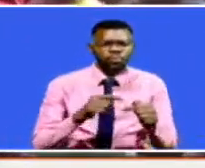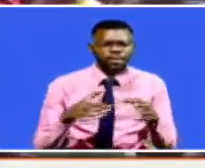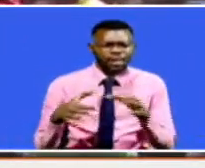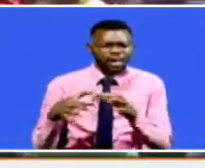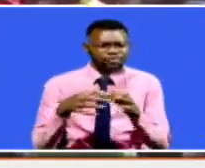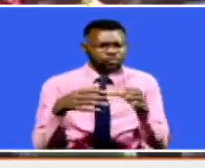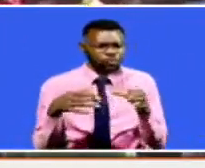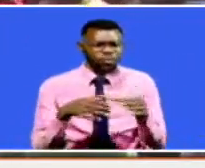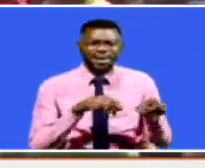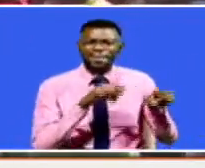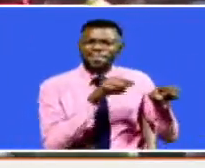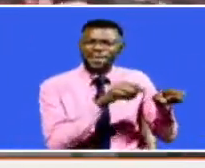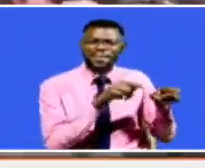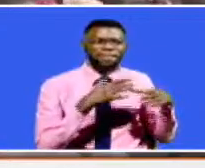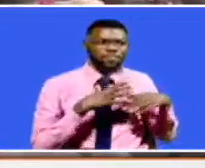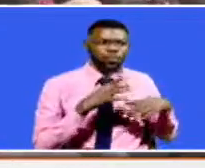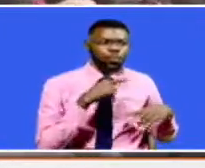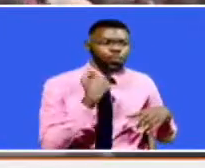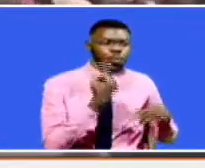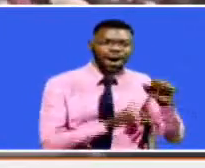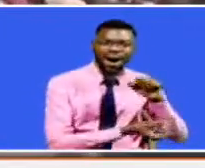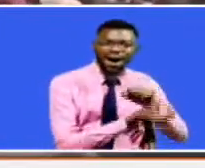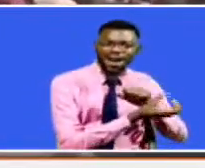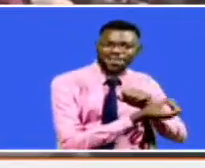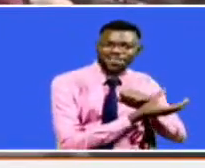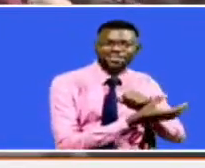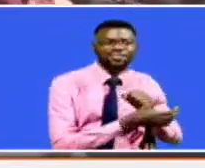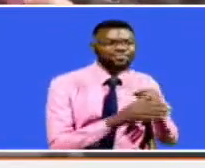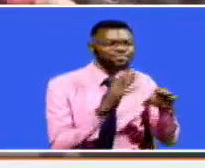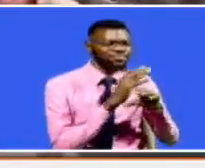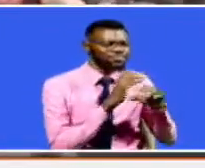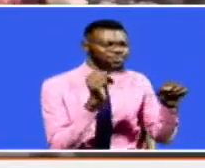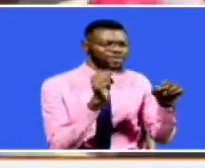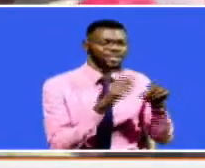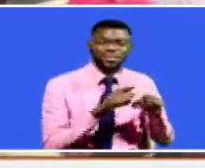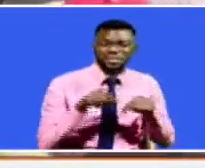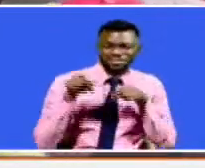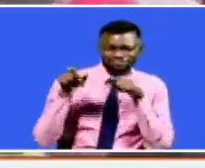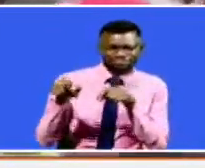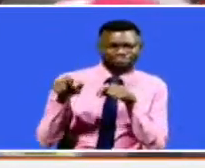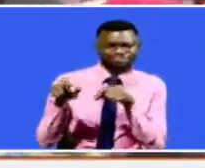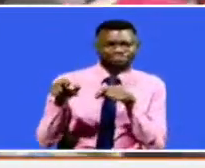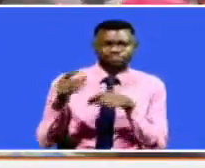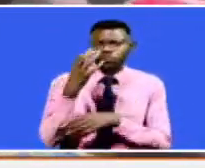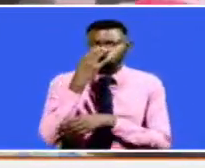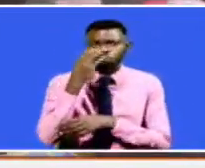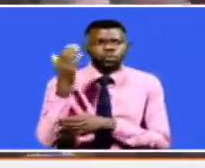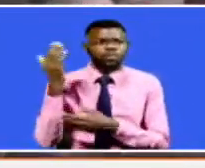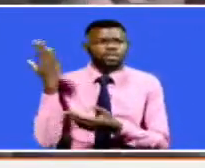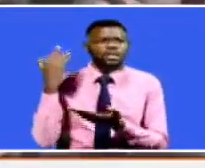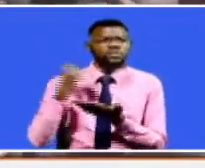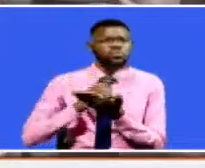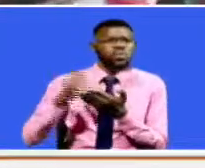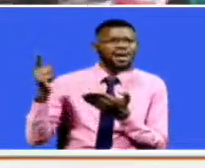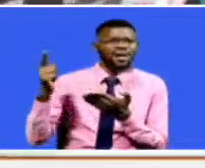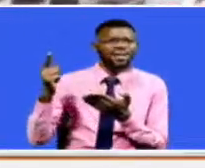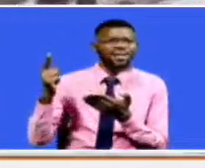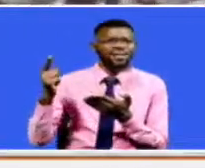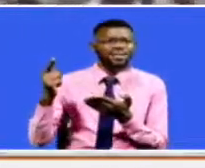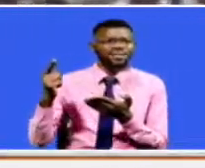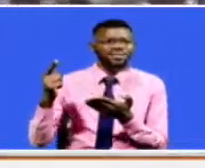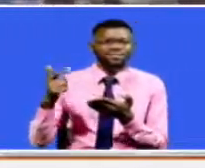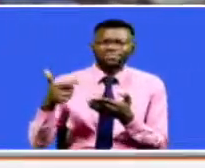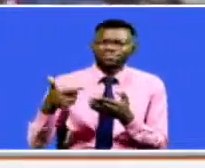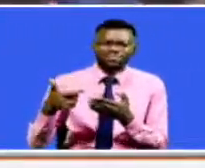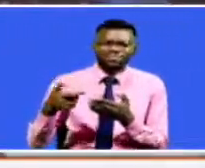president's advisors for misleading him. The leaders also faulting the head of state over last week's increase of cost of acquisition